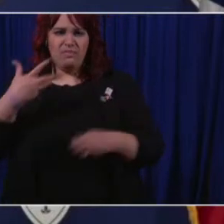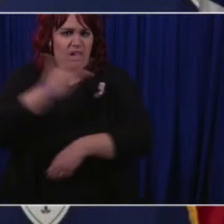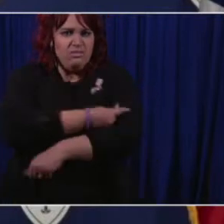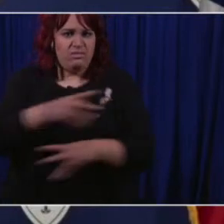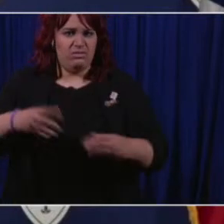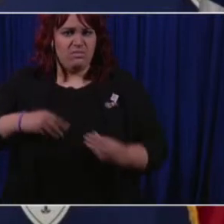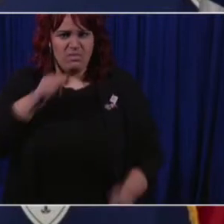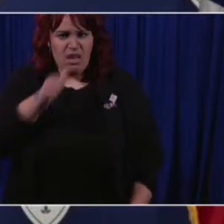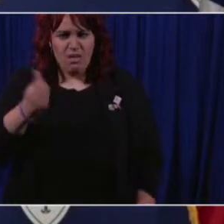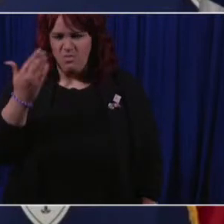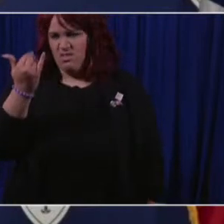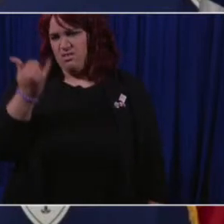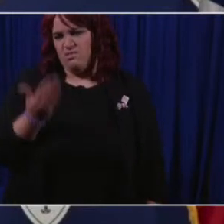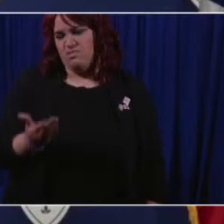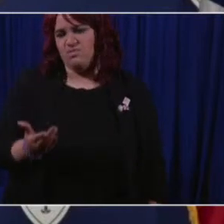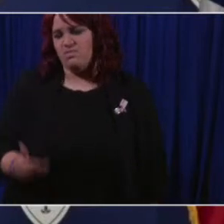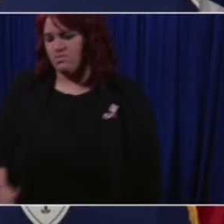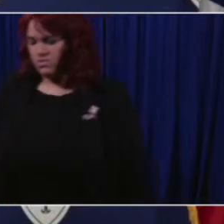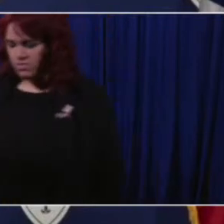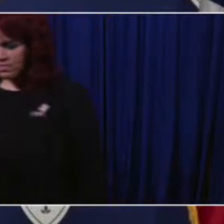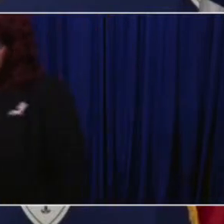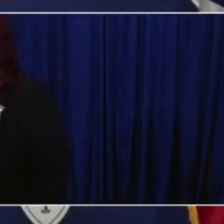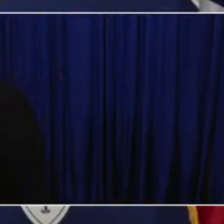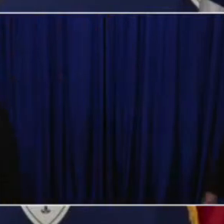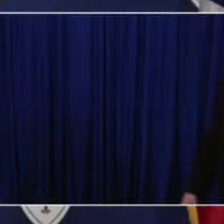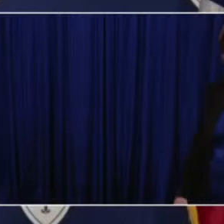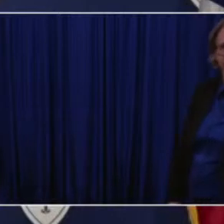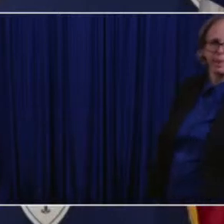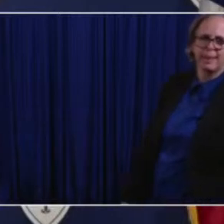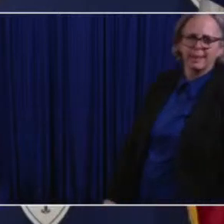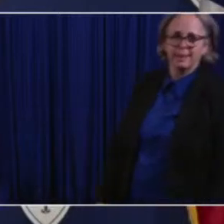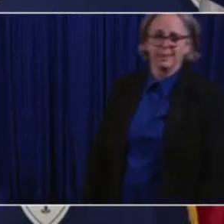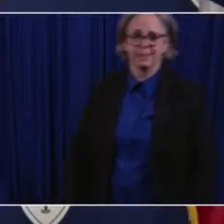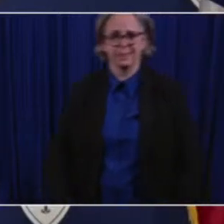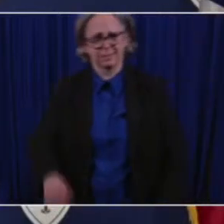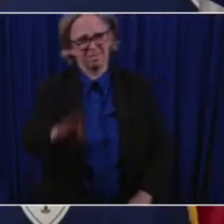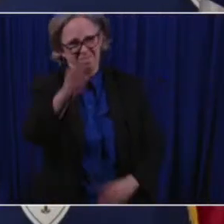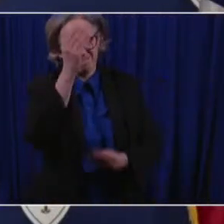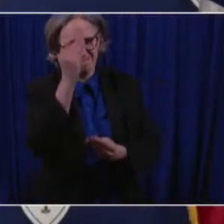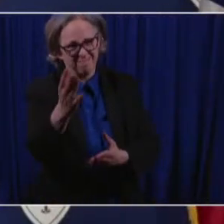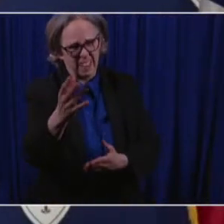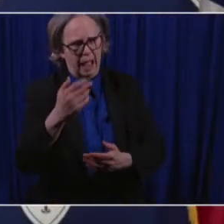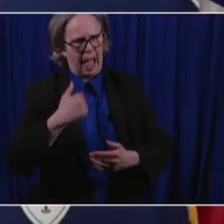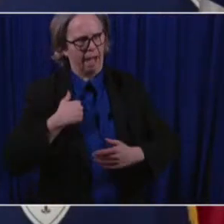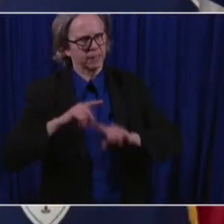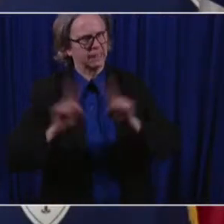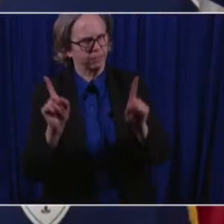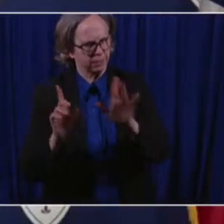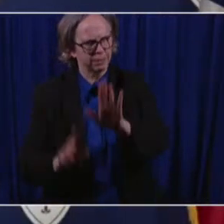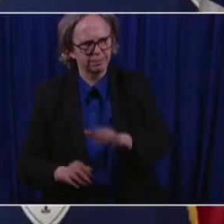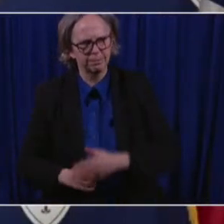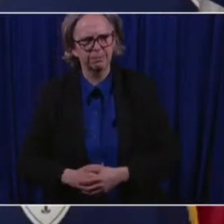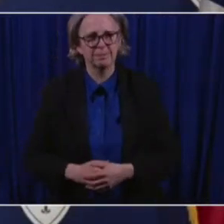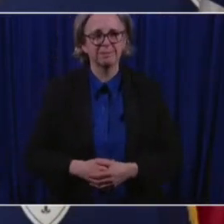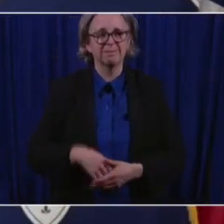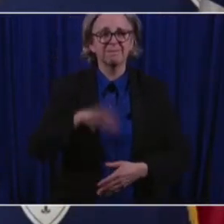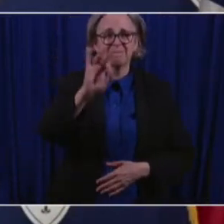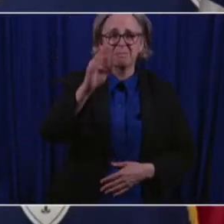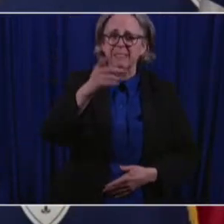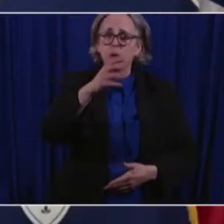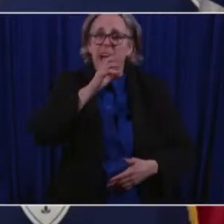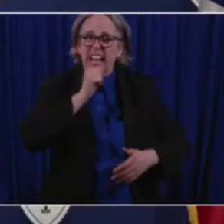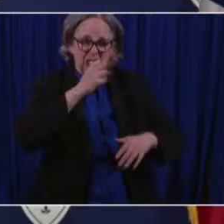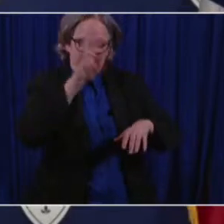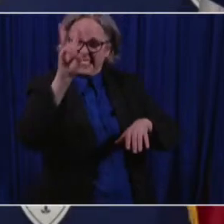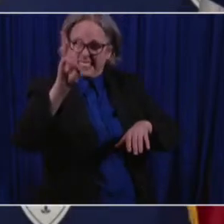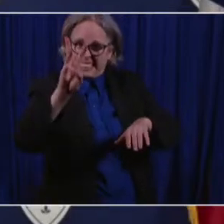is the older you are, the longer you've had to get this shot, because we opened at 80 and then went to 75, 70, 65 and